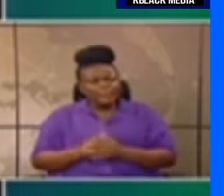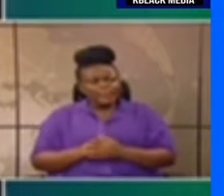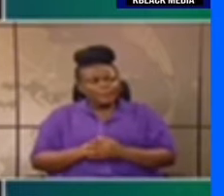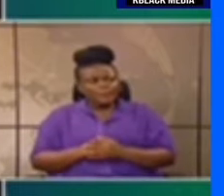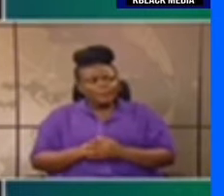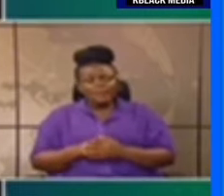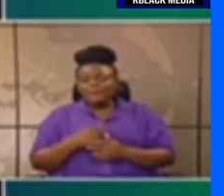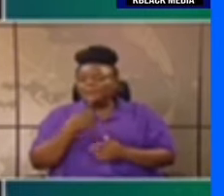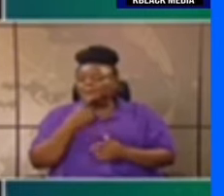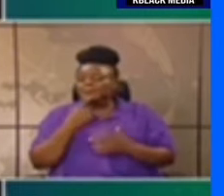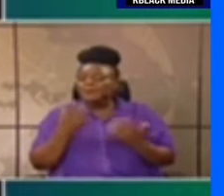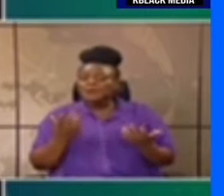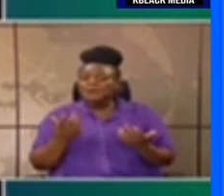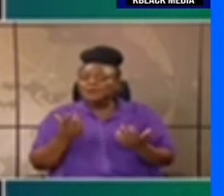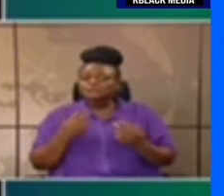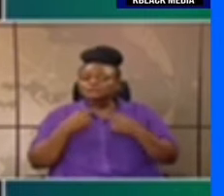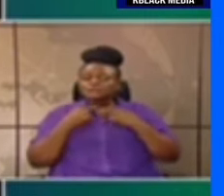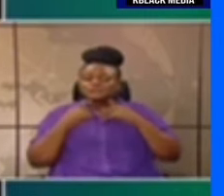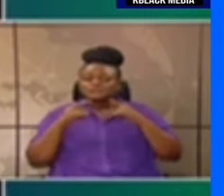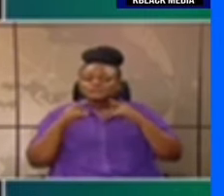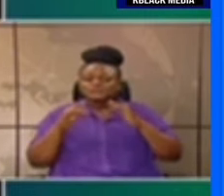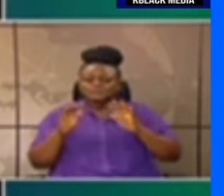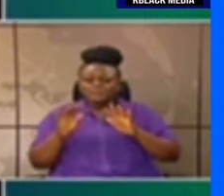on there?